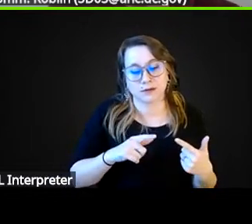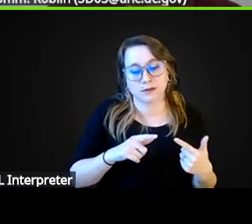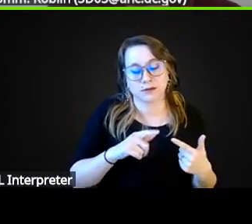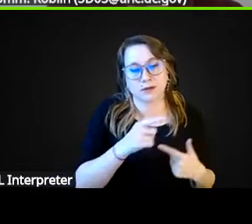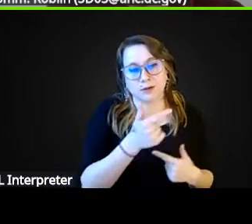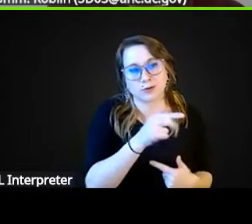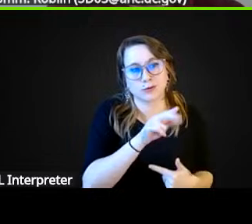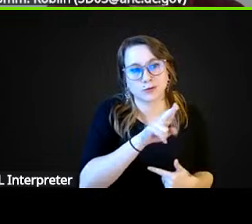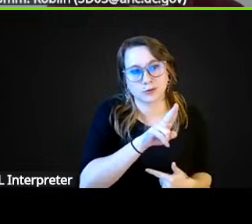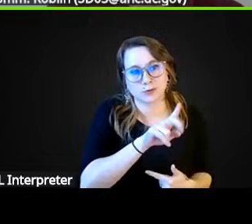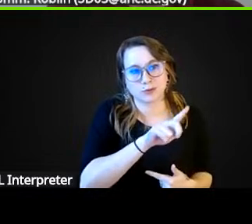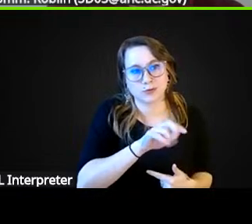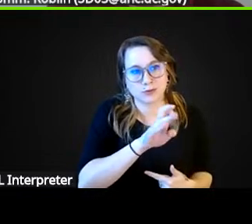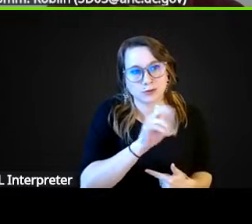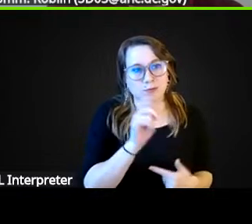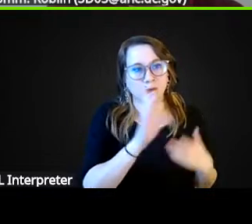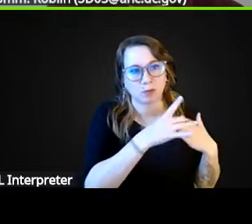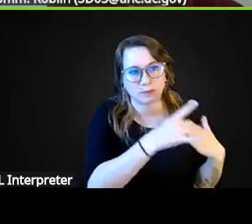group. From